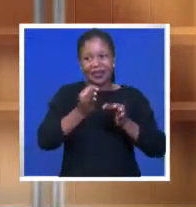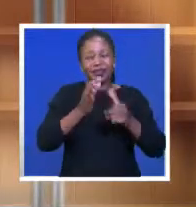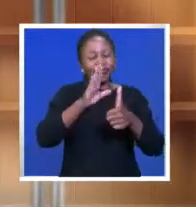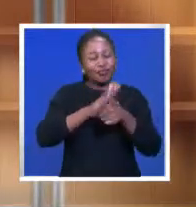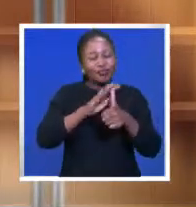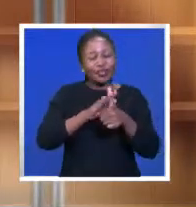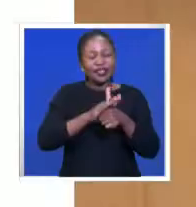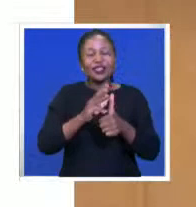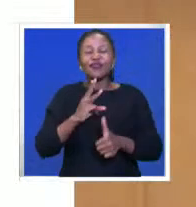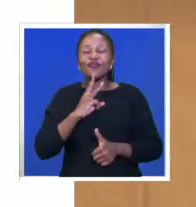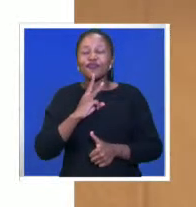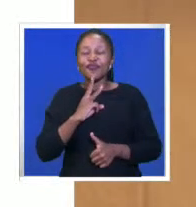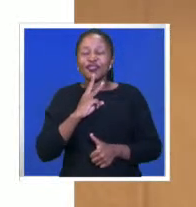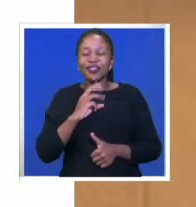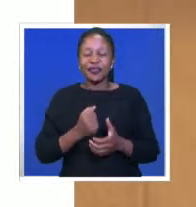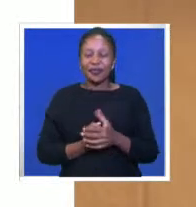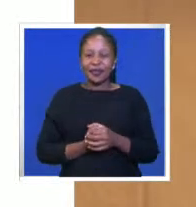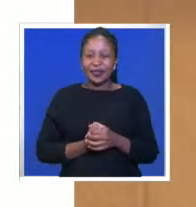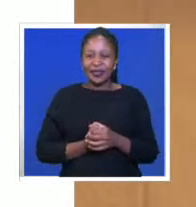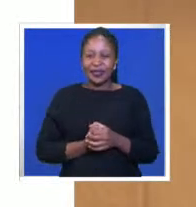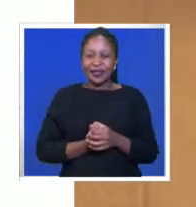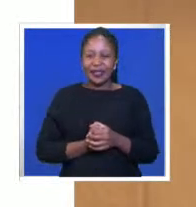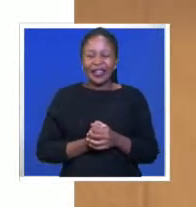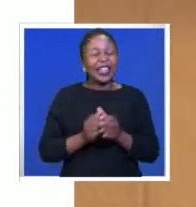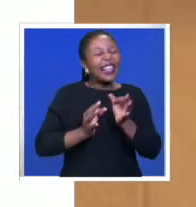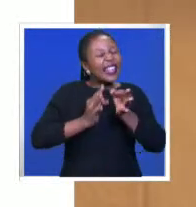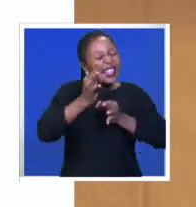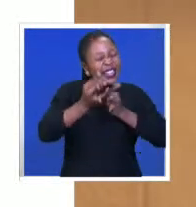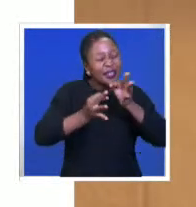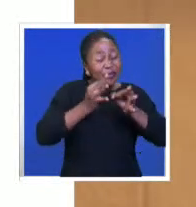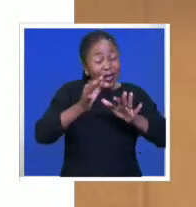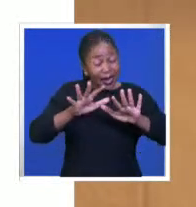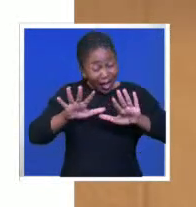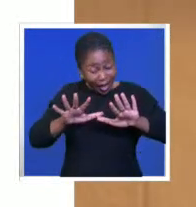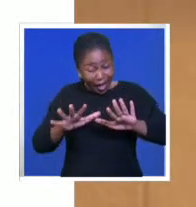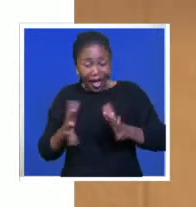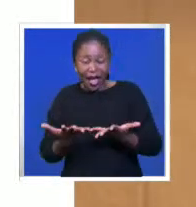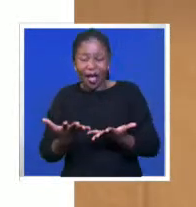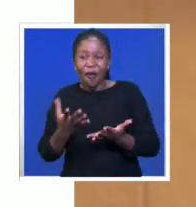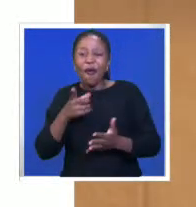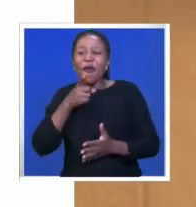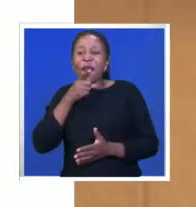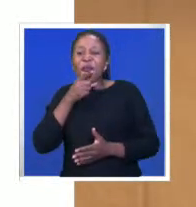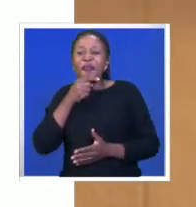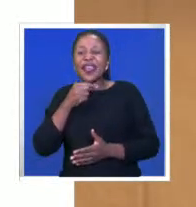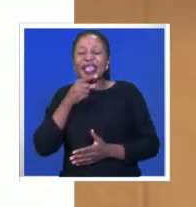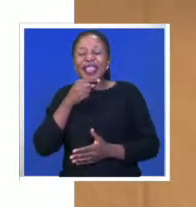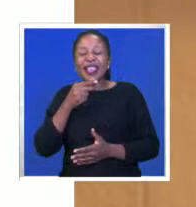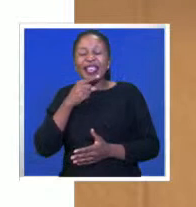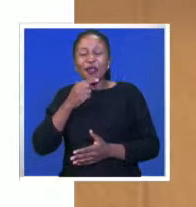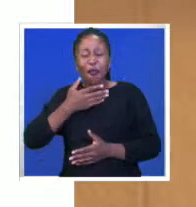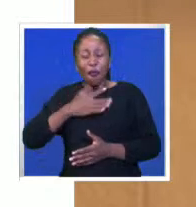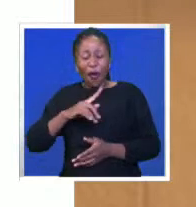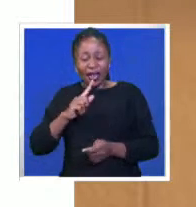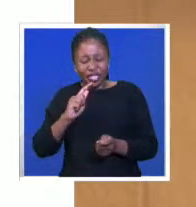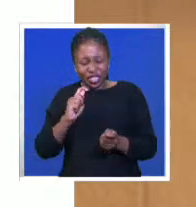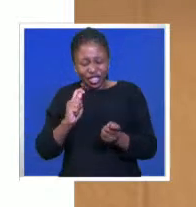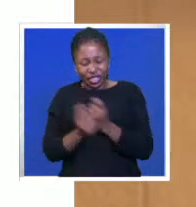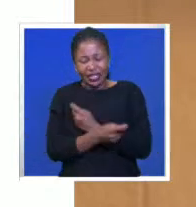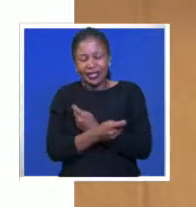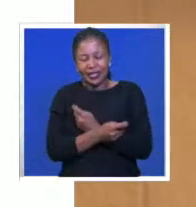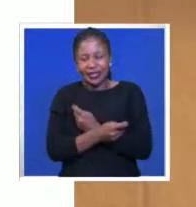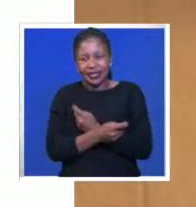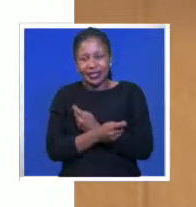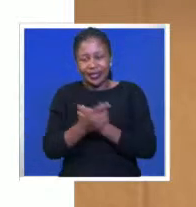explain how Dantes set about exchanging the bodies. Now there are 2 marks. Why are